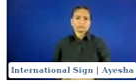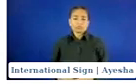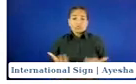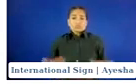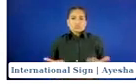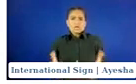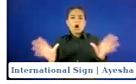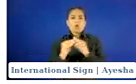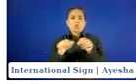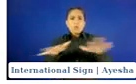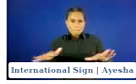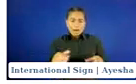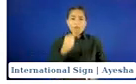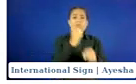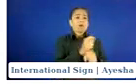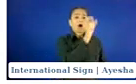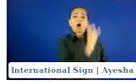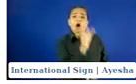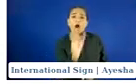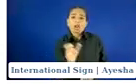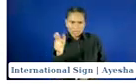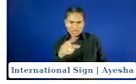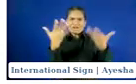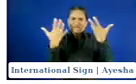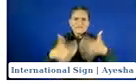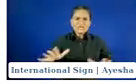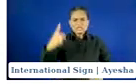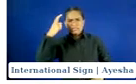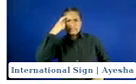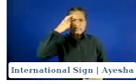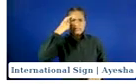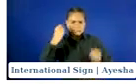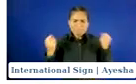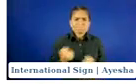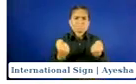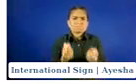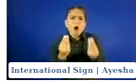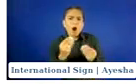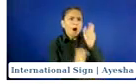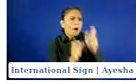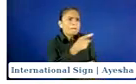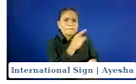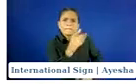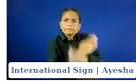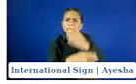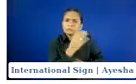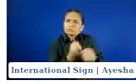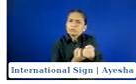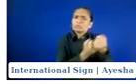rights of persons with disability. These range from capacity building at national and subnational level to